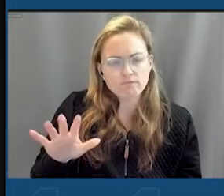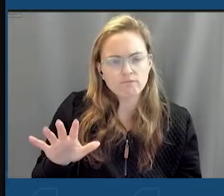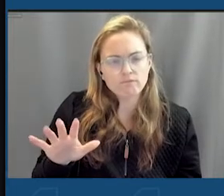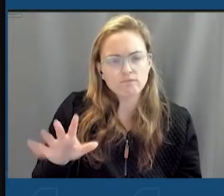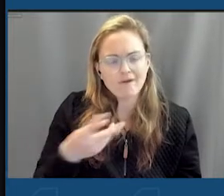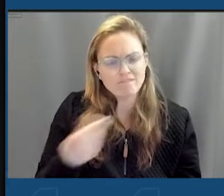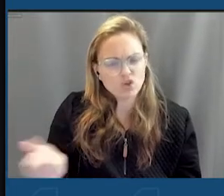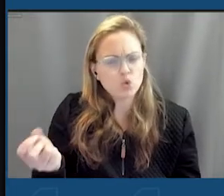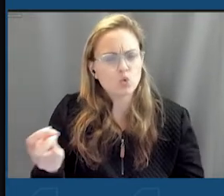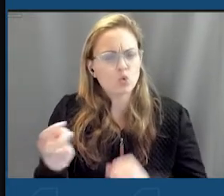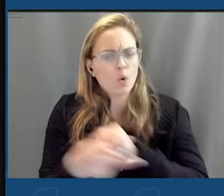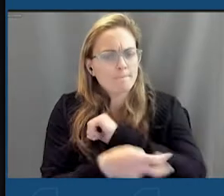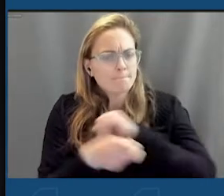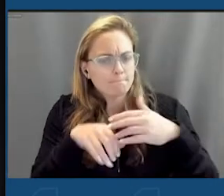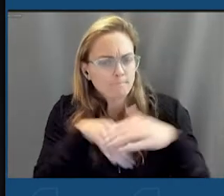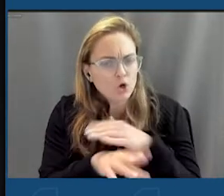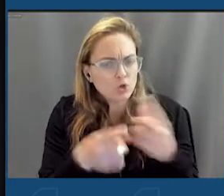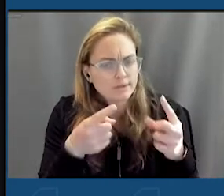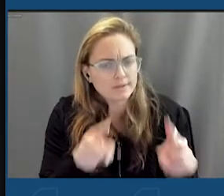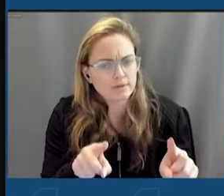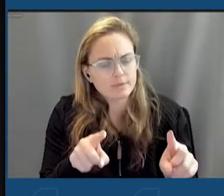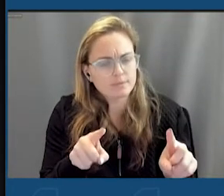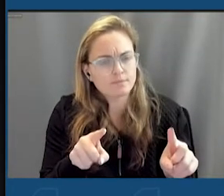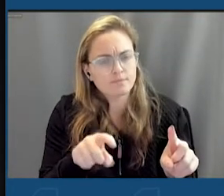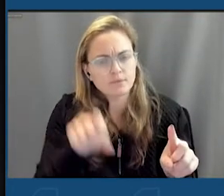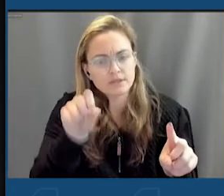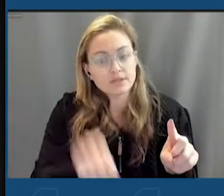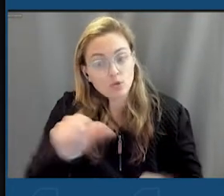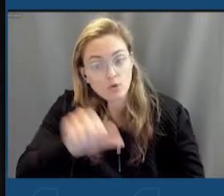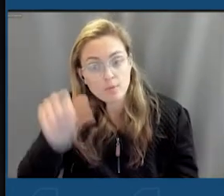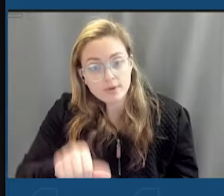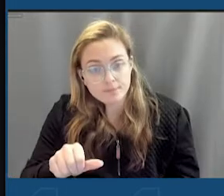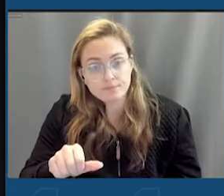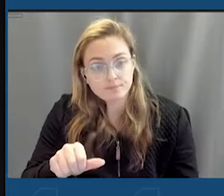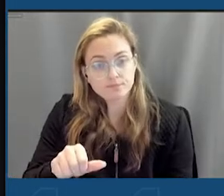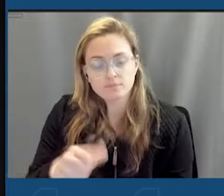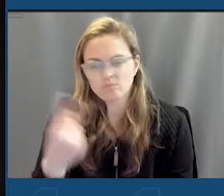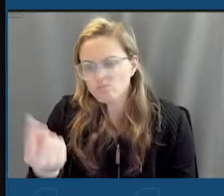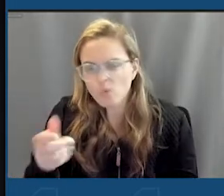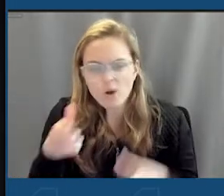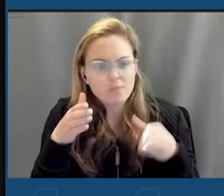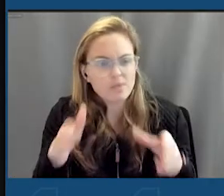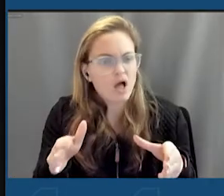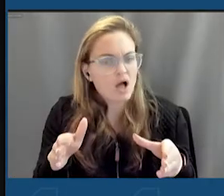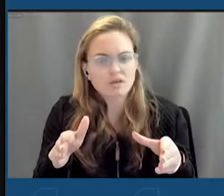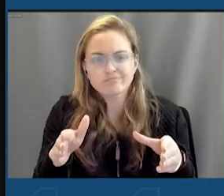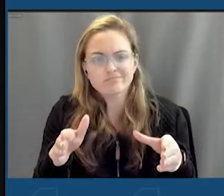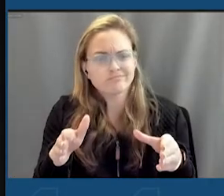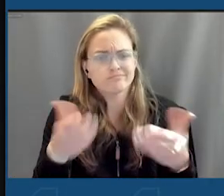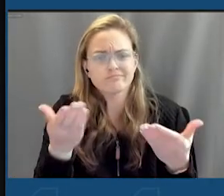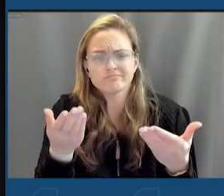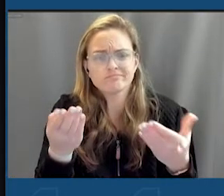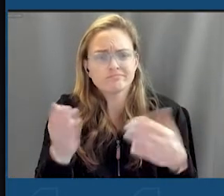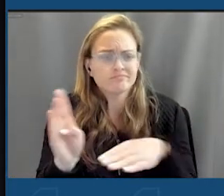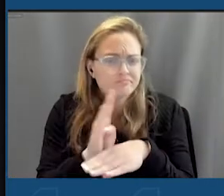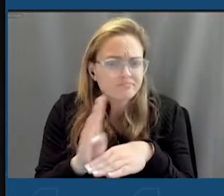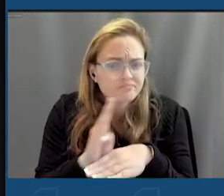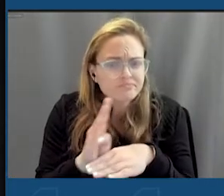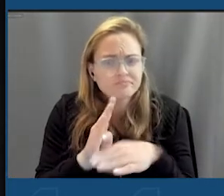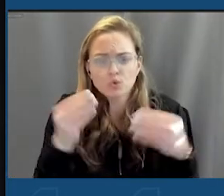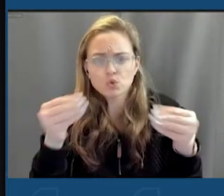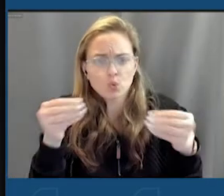burglaries that happened in southern Albany County. It was a cinder block through a commercial retail store, convenience